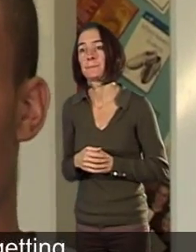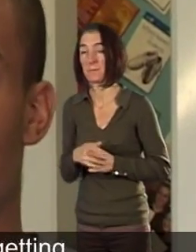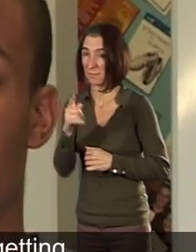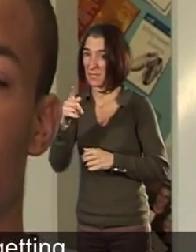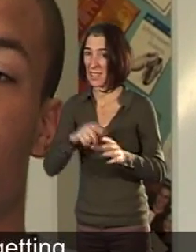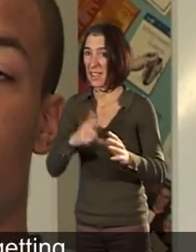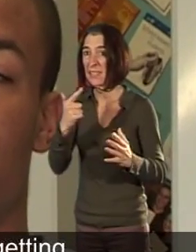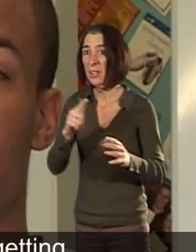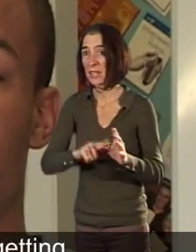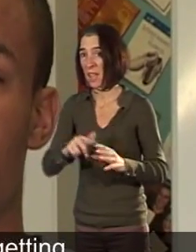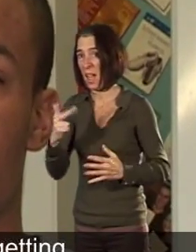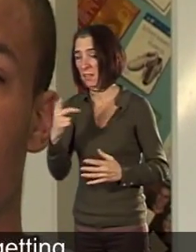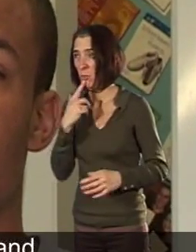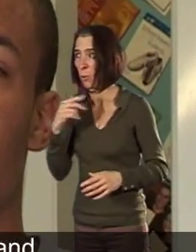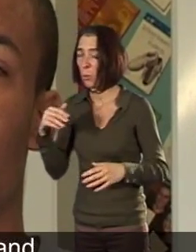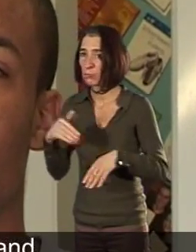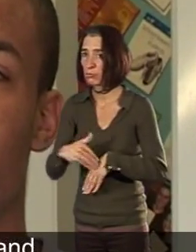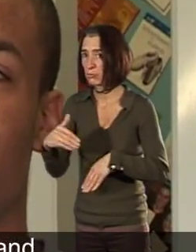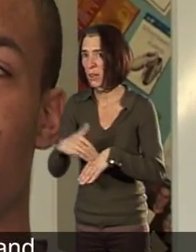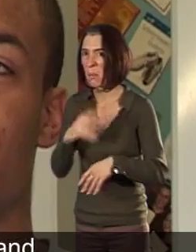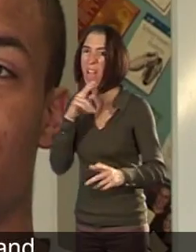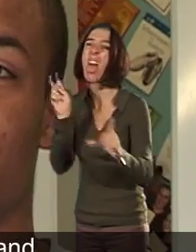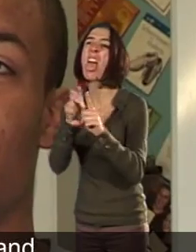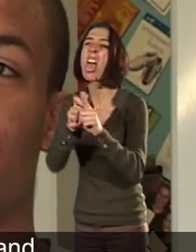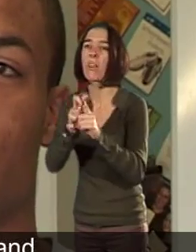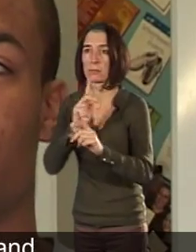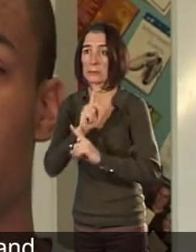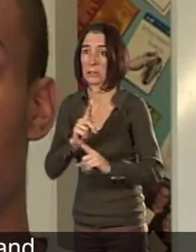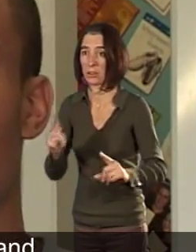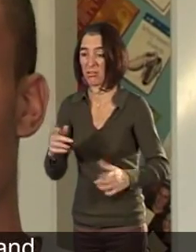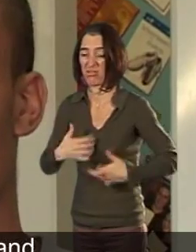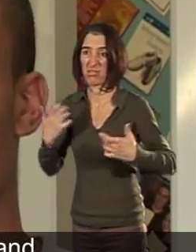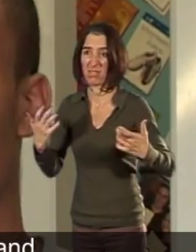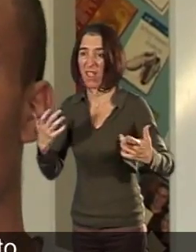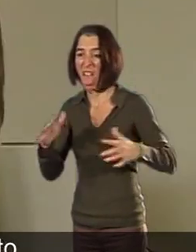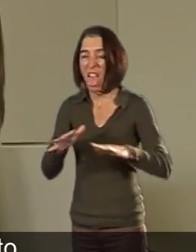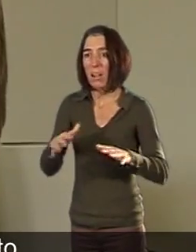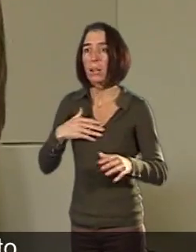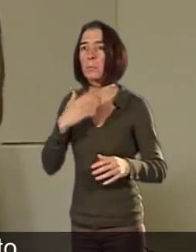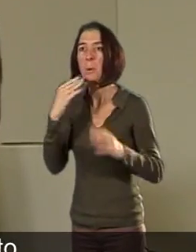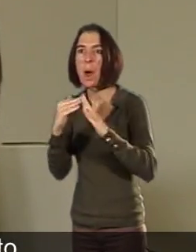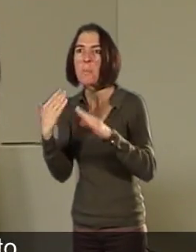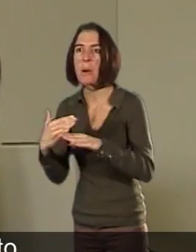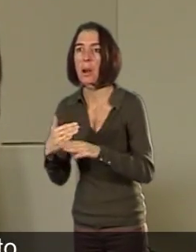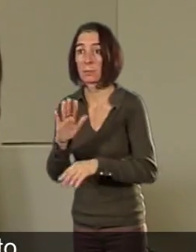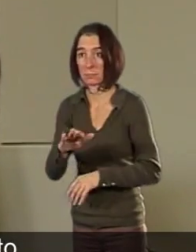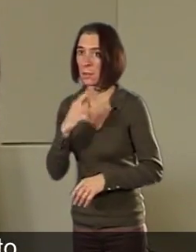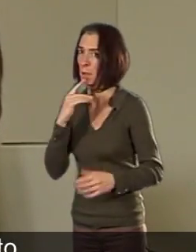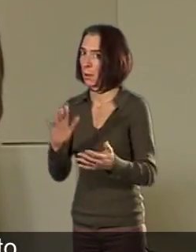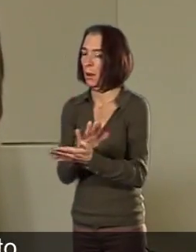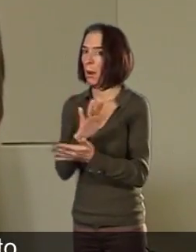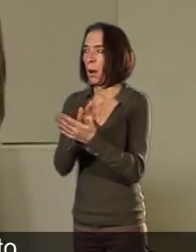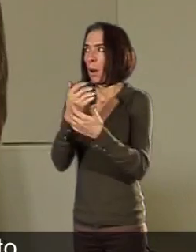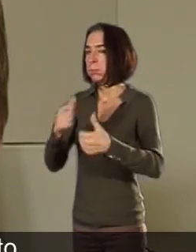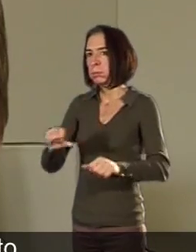into trouble like all the time and just being mouthy at teachers and disruptive and not doing homework. I was very pleased when he got onto the